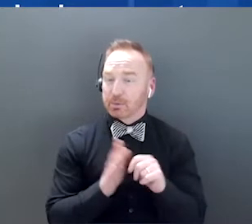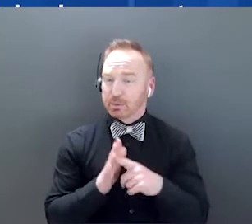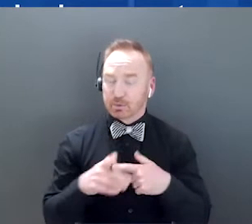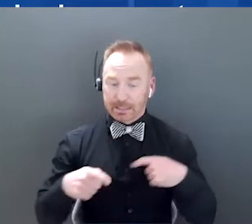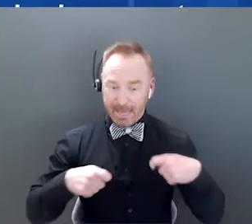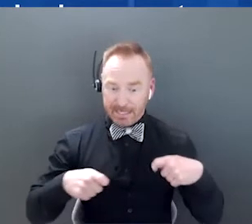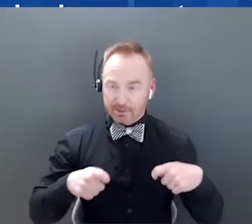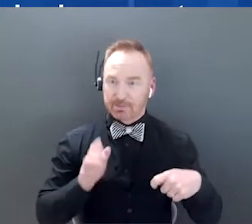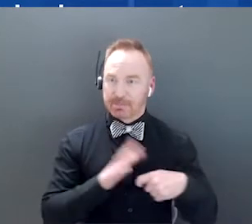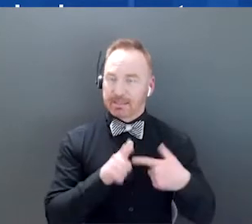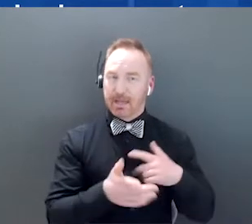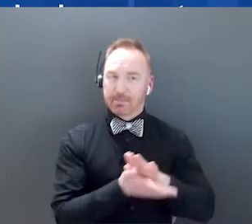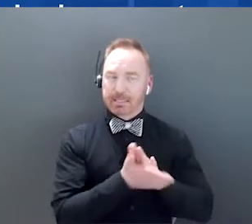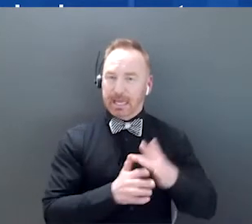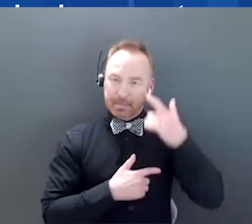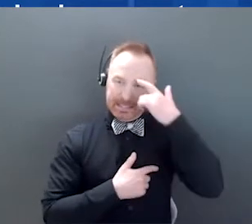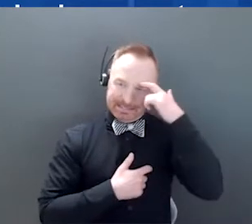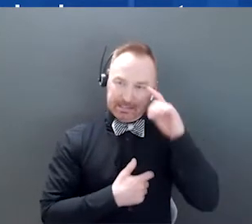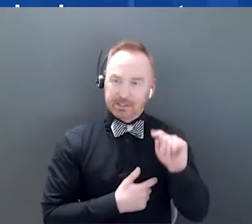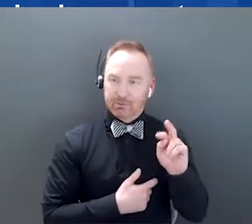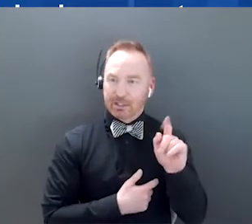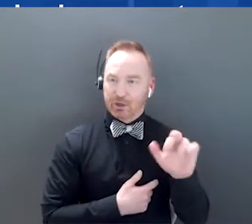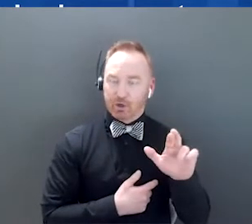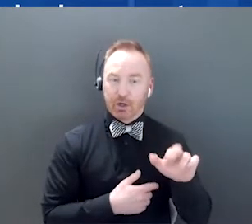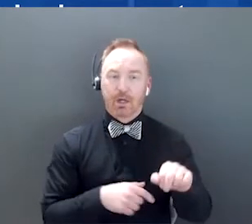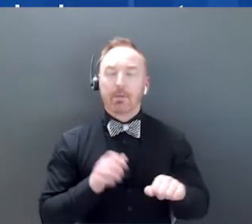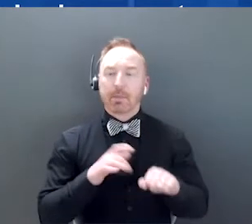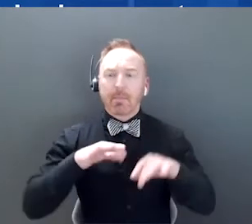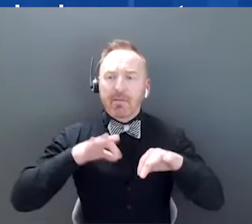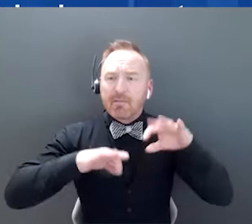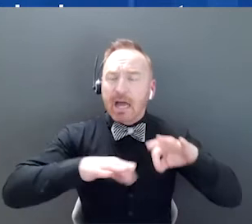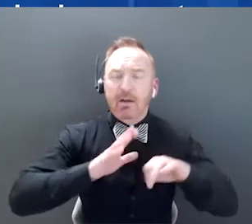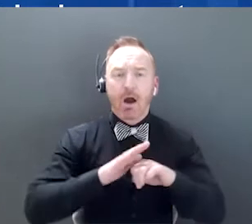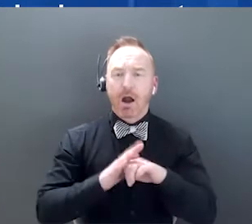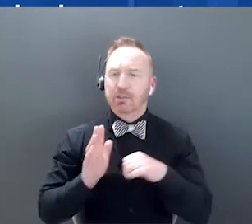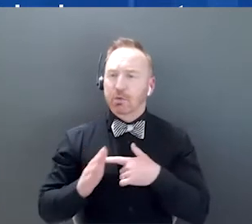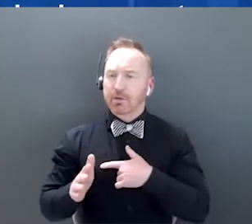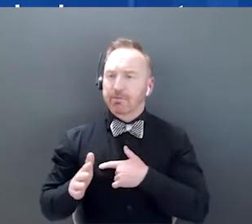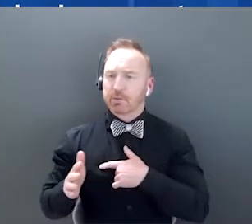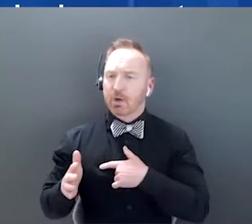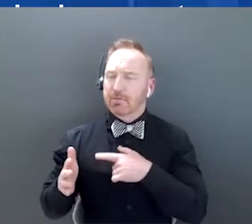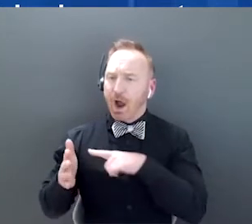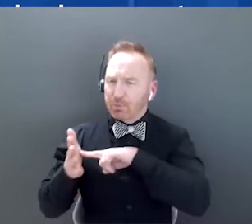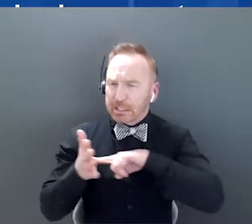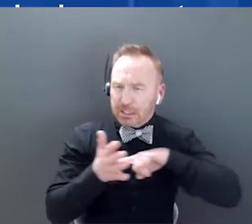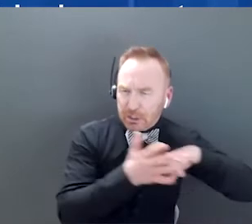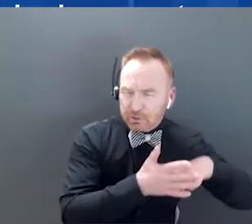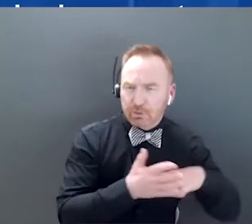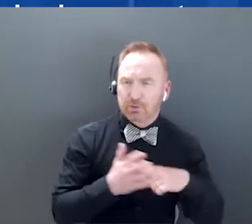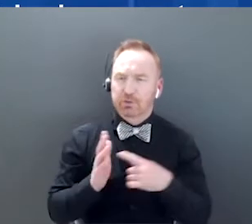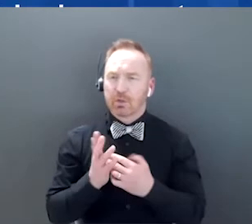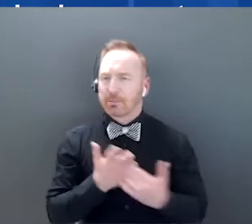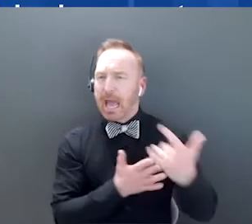So while these findings are preliminary, as we move forward with our analysis, we hope to provide a comprehensive set of policy and